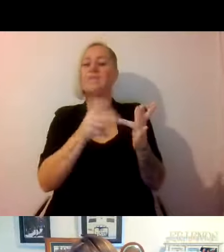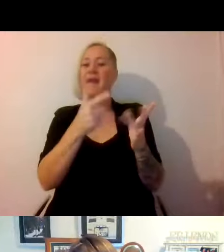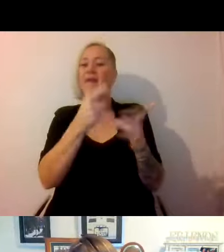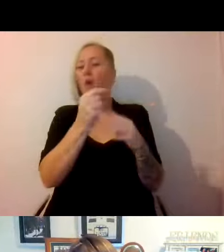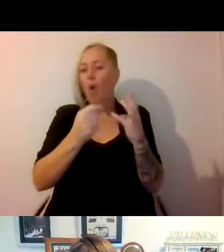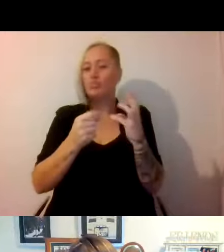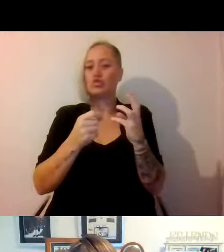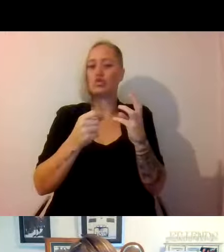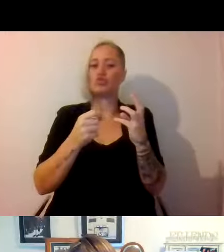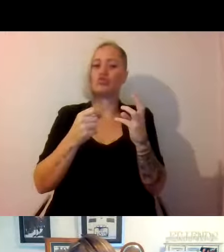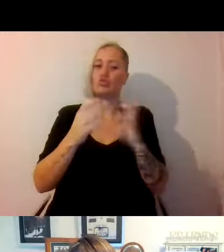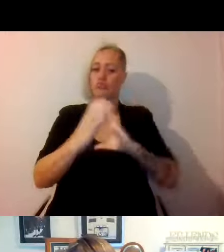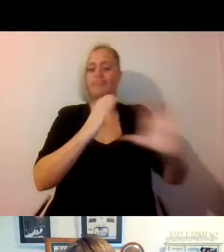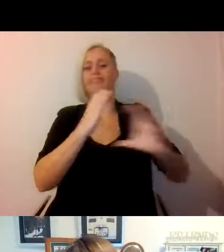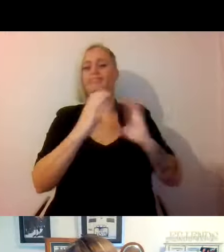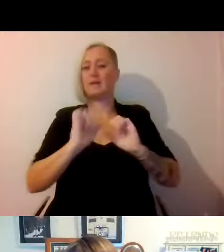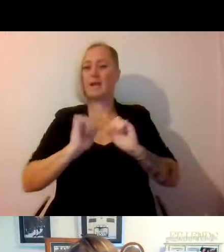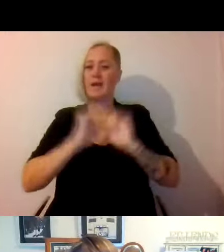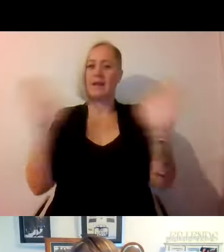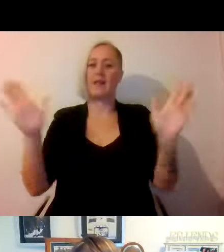across clearly. And